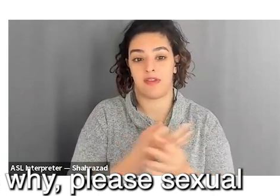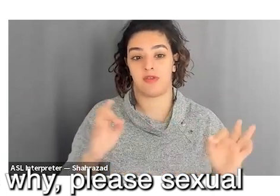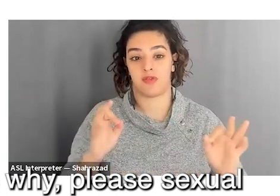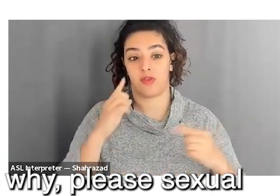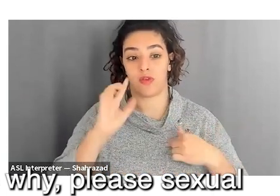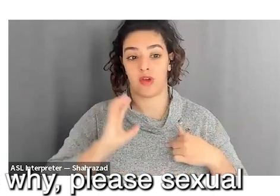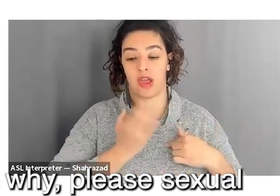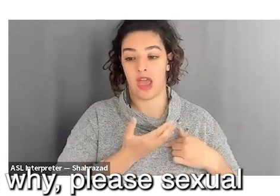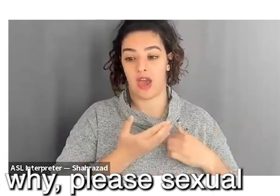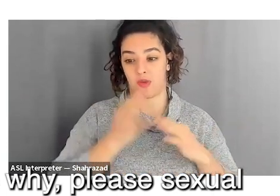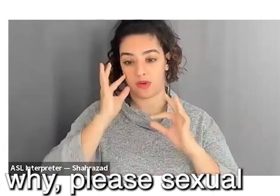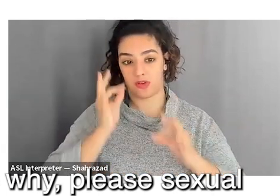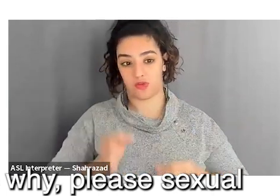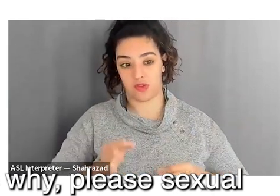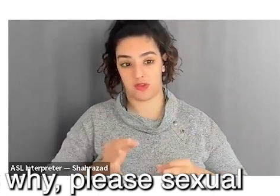point, please.